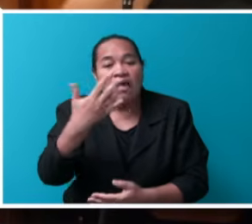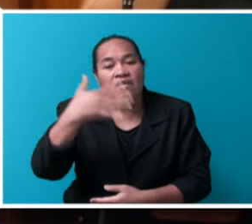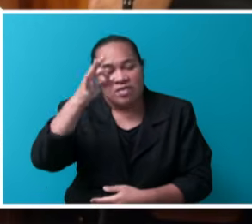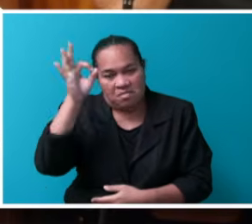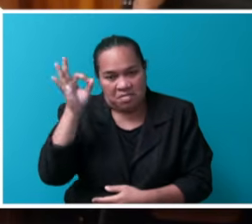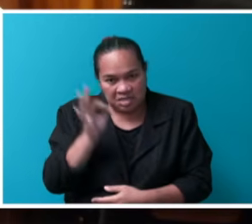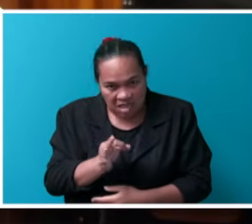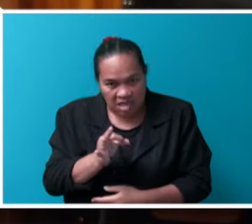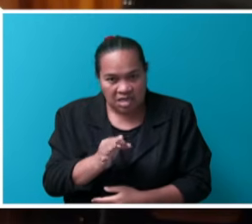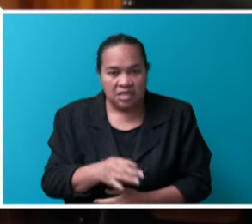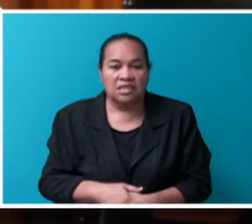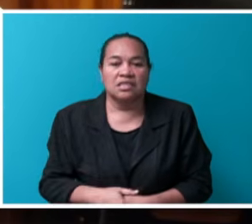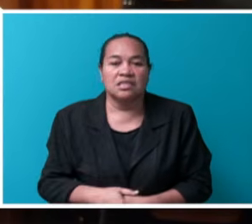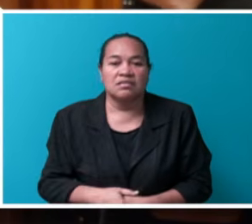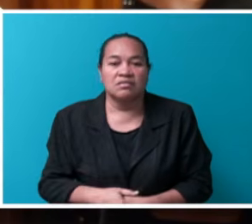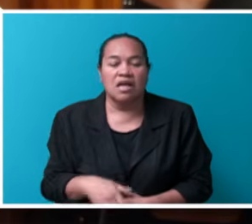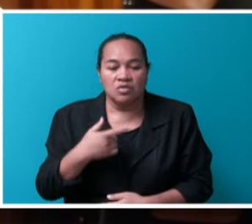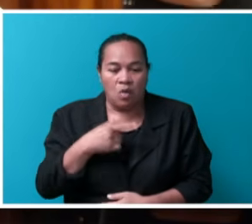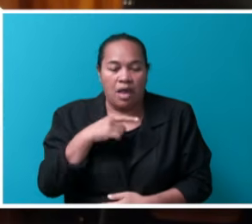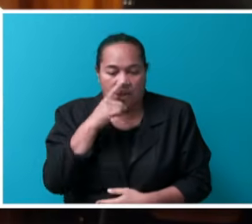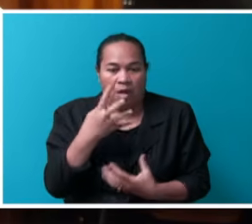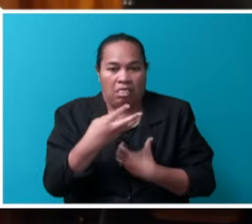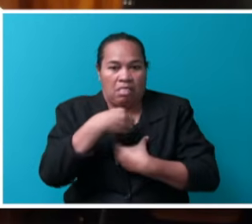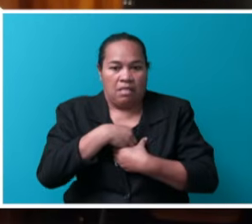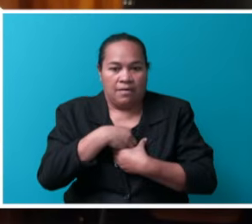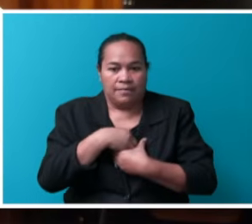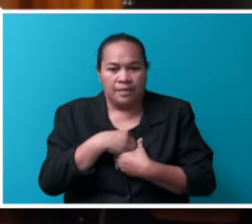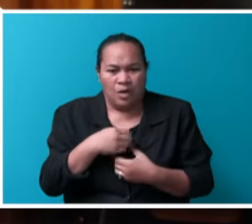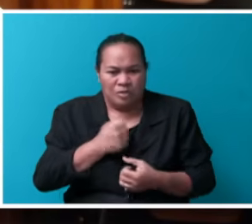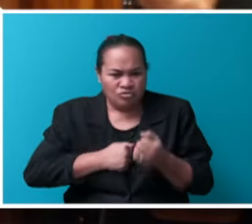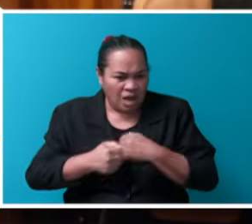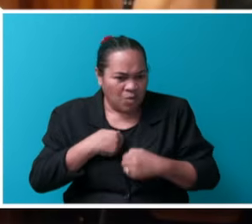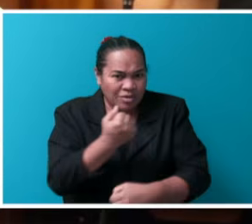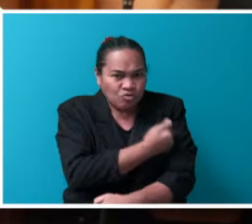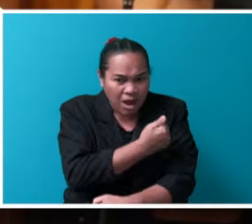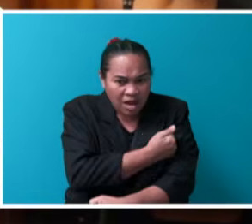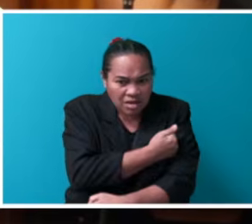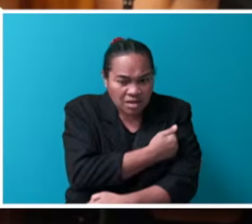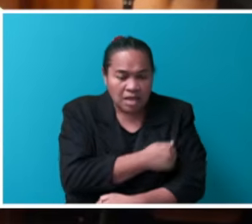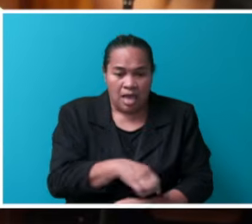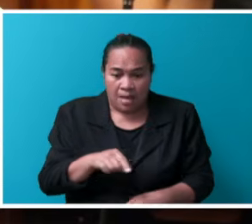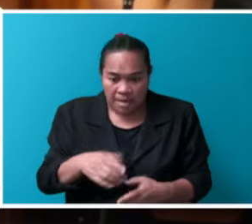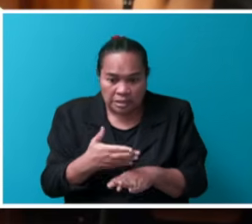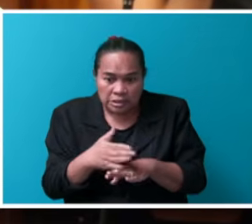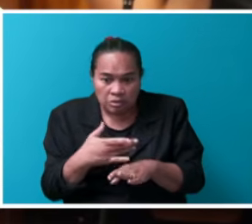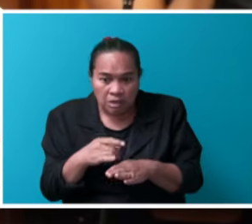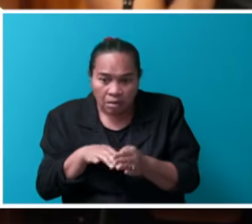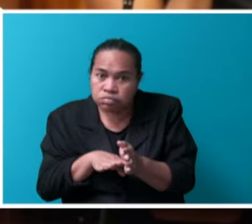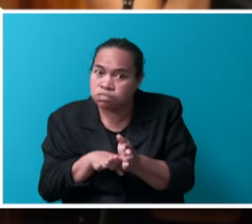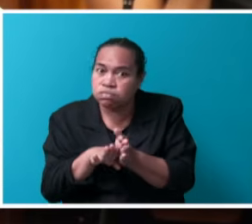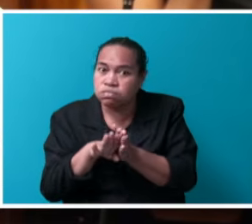in cases. So while we continue to struggle with the drug issue, this new threat is rising